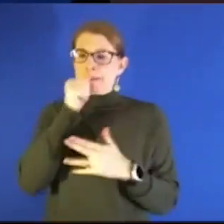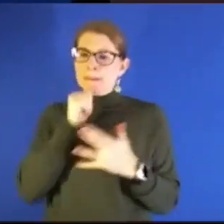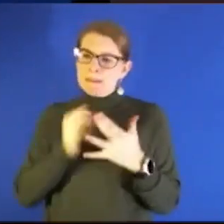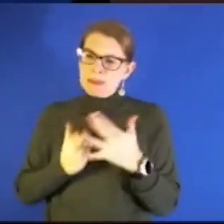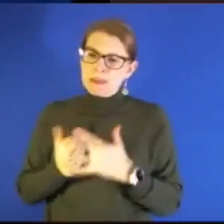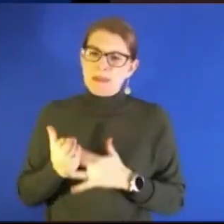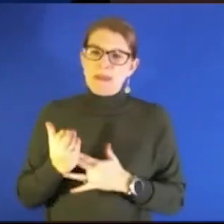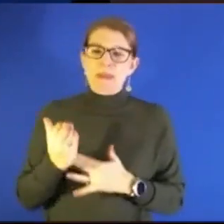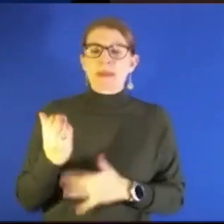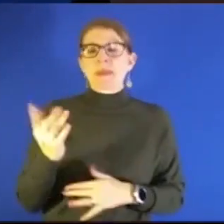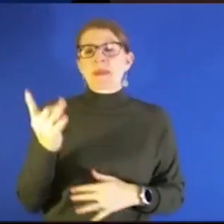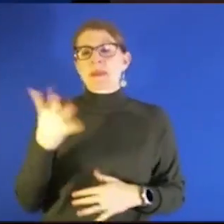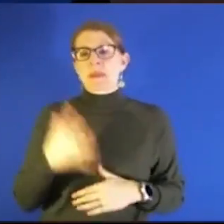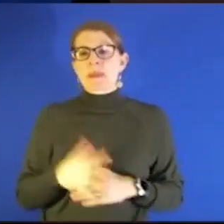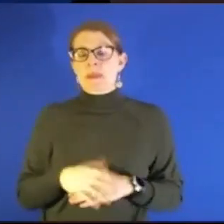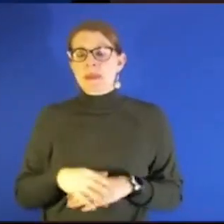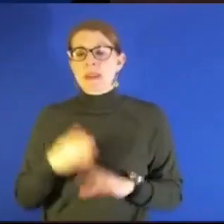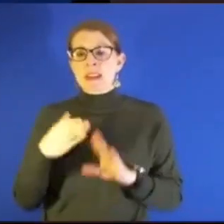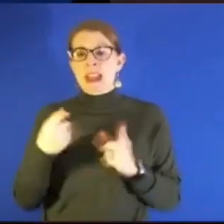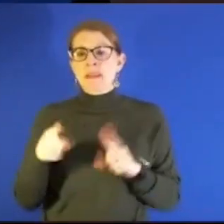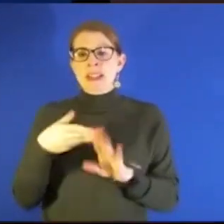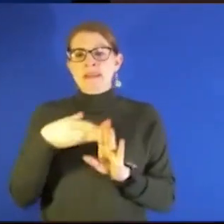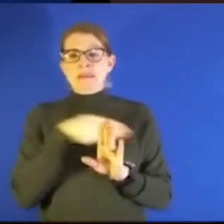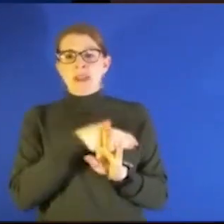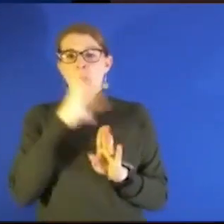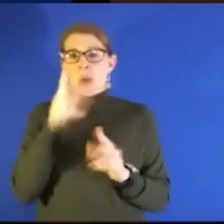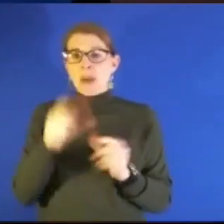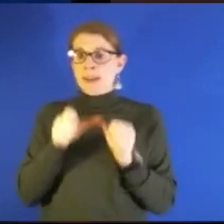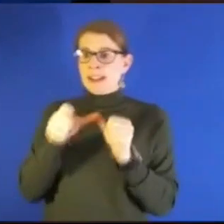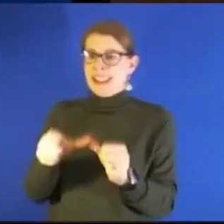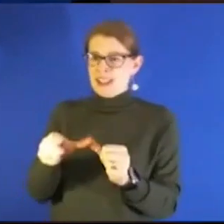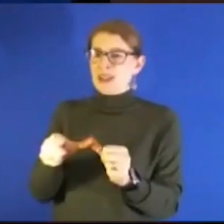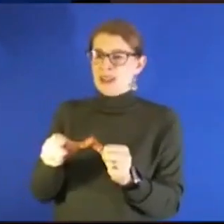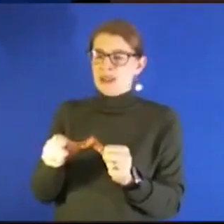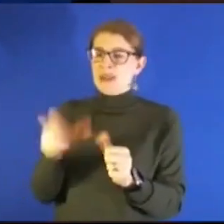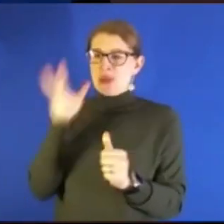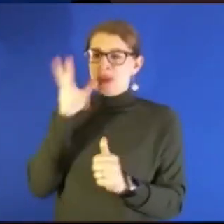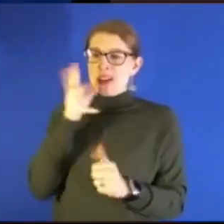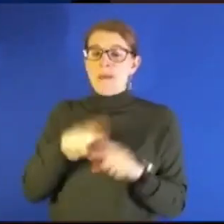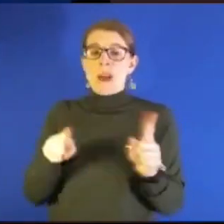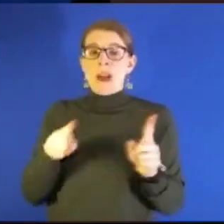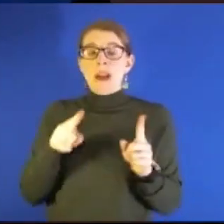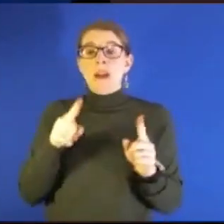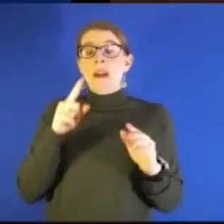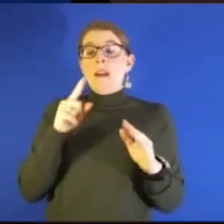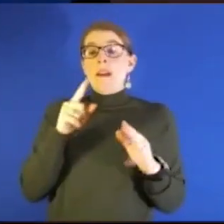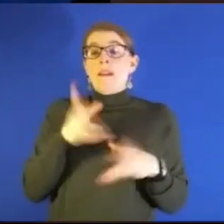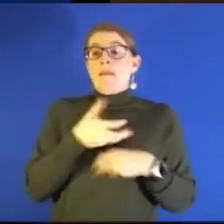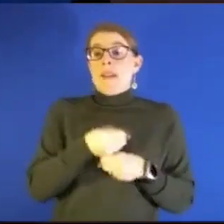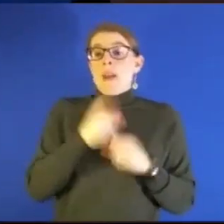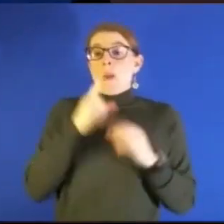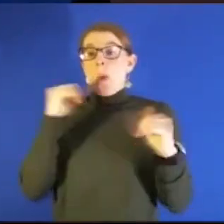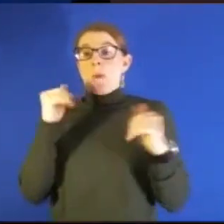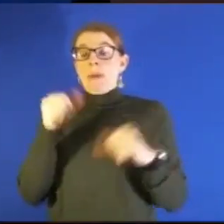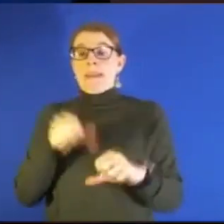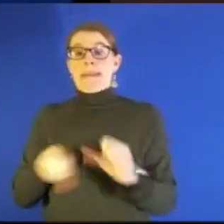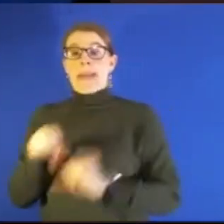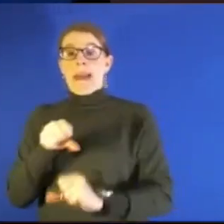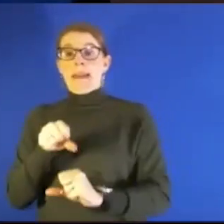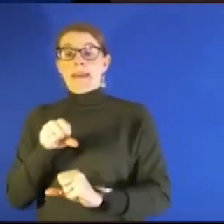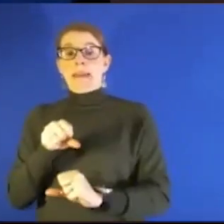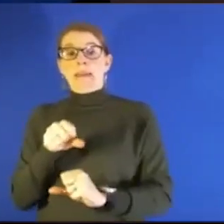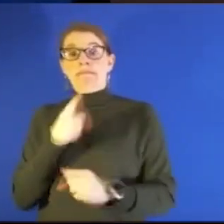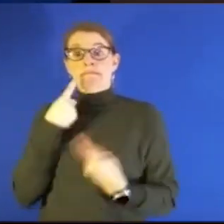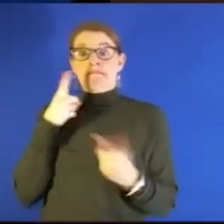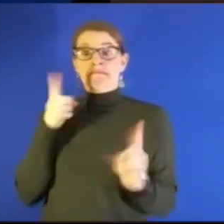this pandemic. We will continue to do that. But faith, hope, and science can only work truly